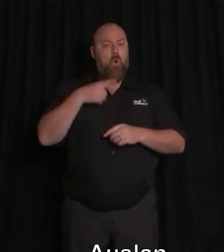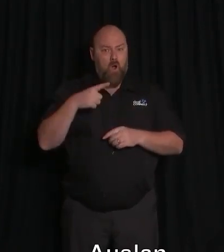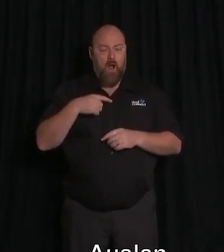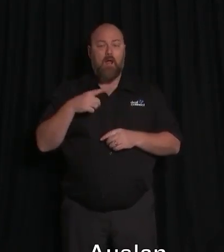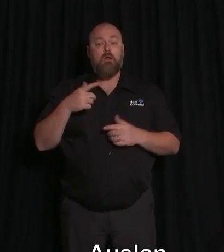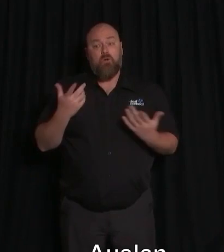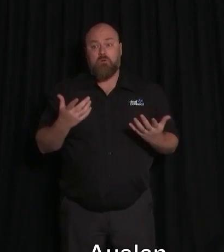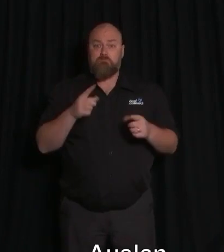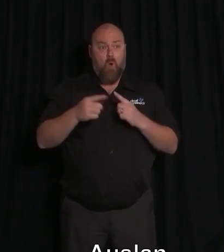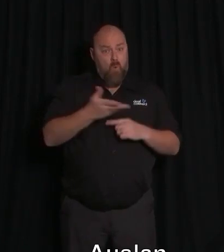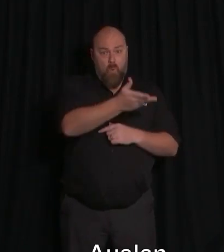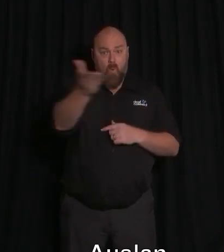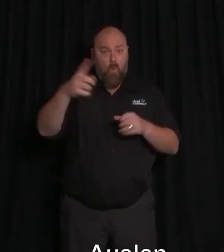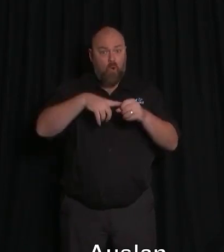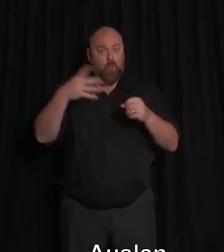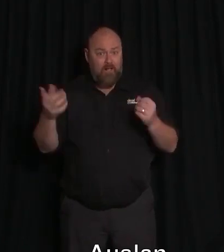include LGBTIQ+